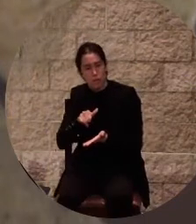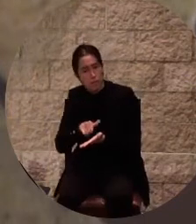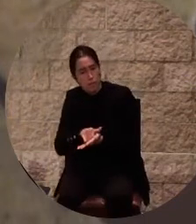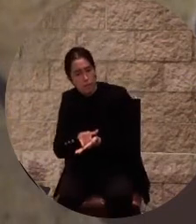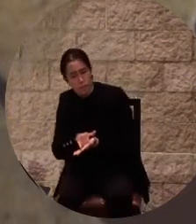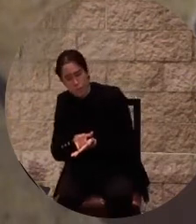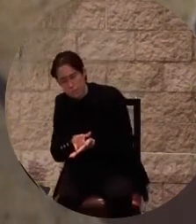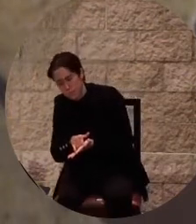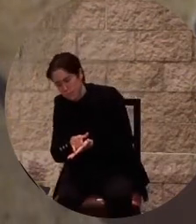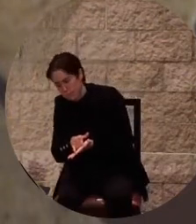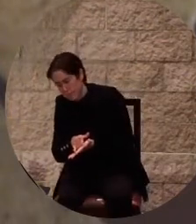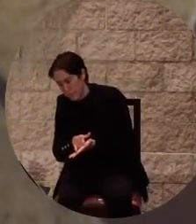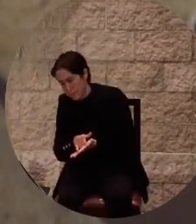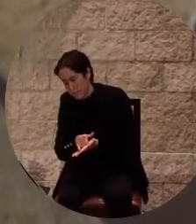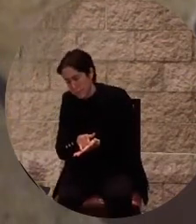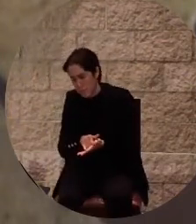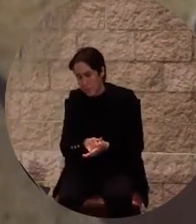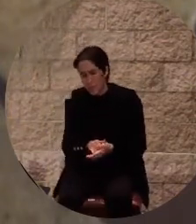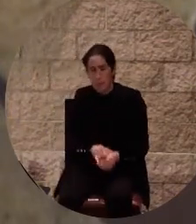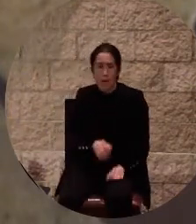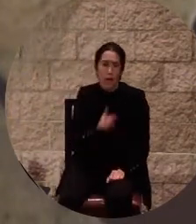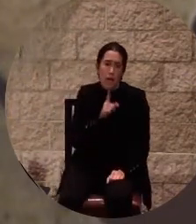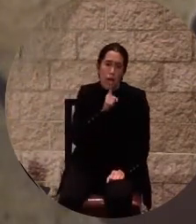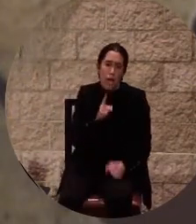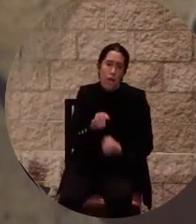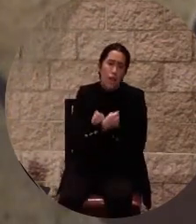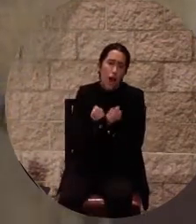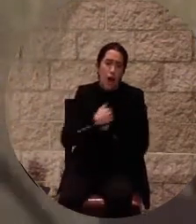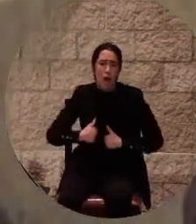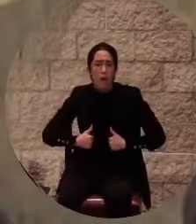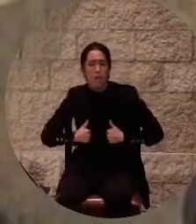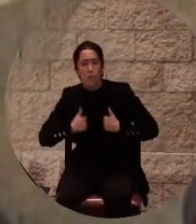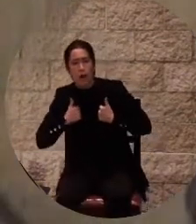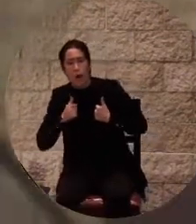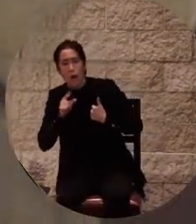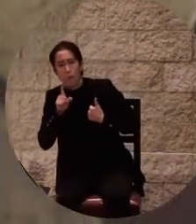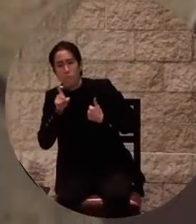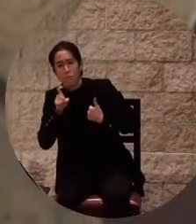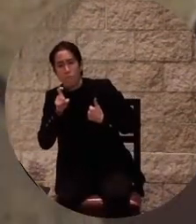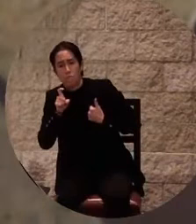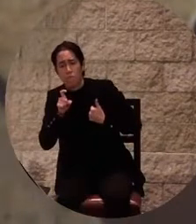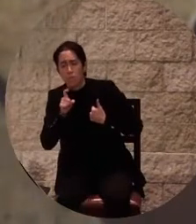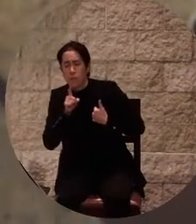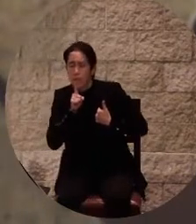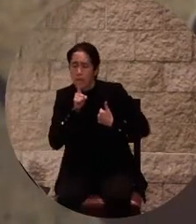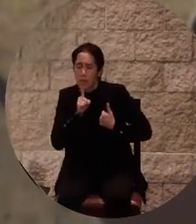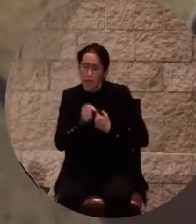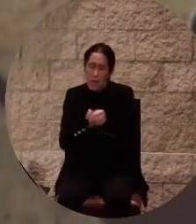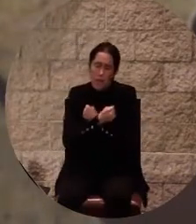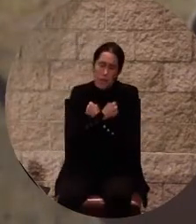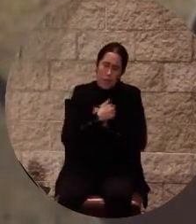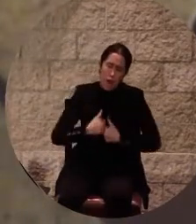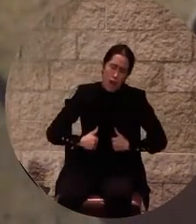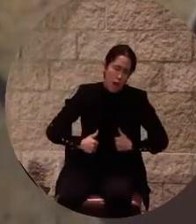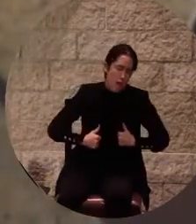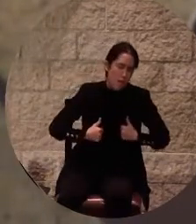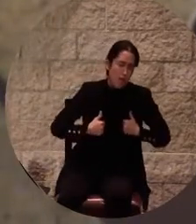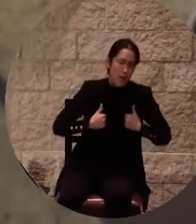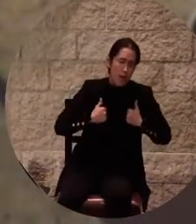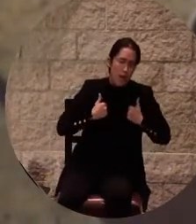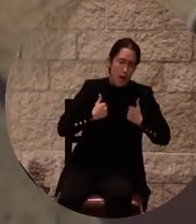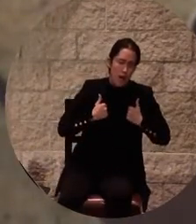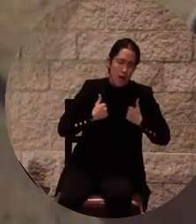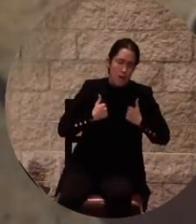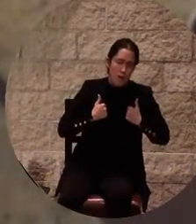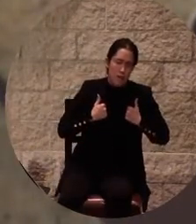simply cannot hold. Is love alive? Is love